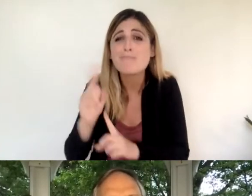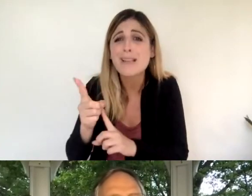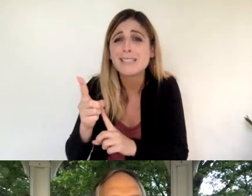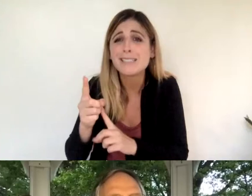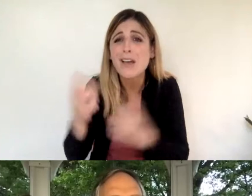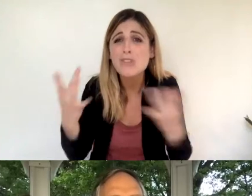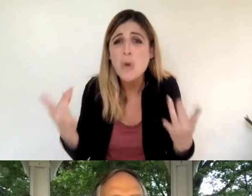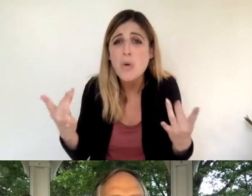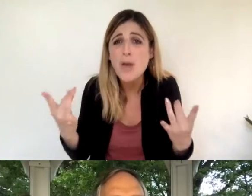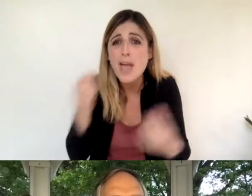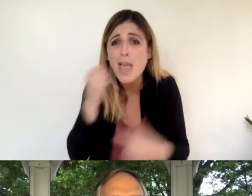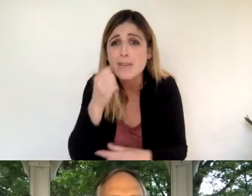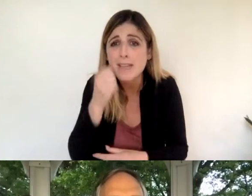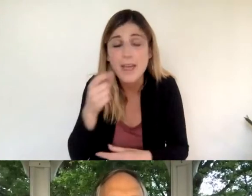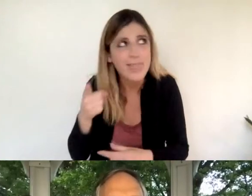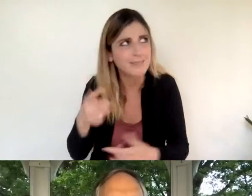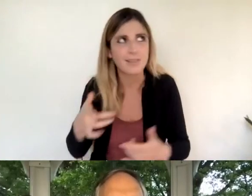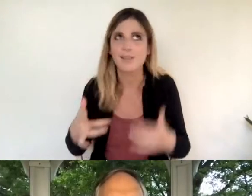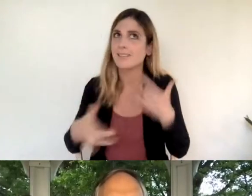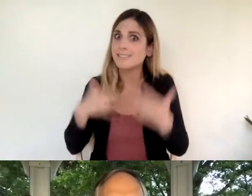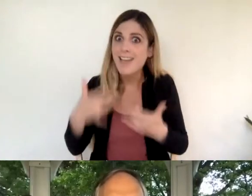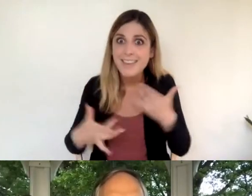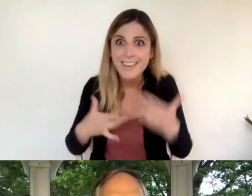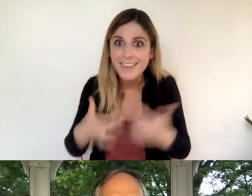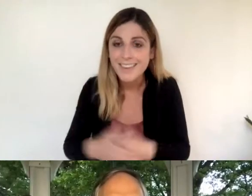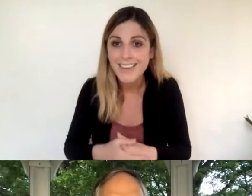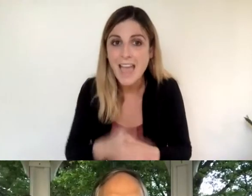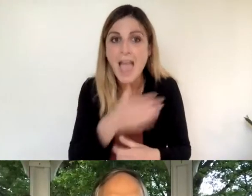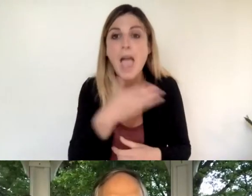exciting. That's pretty promising. And